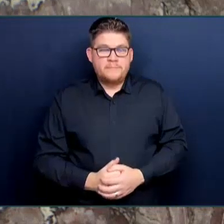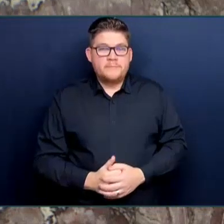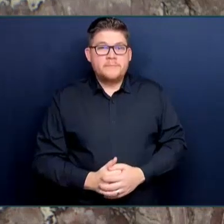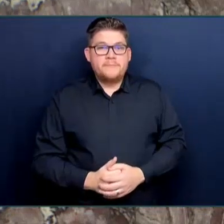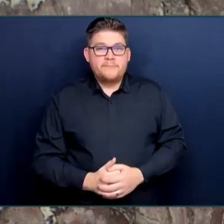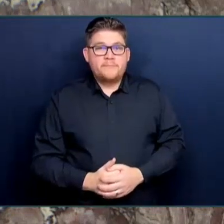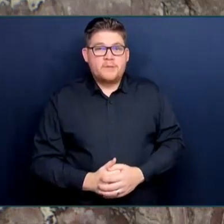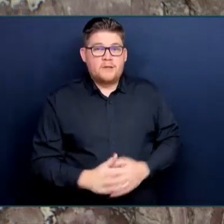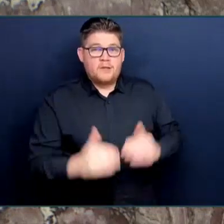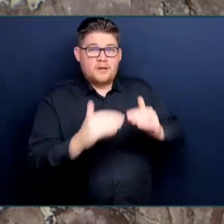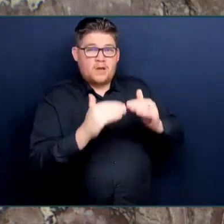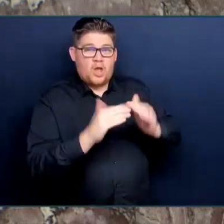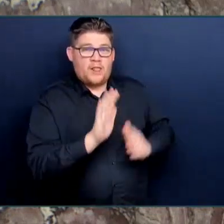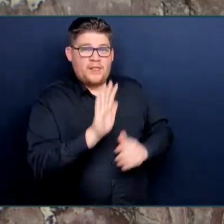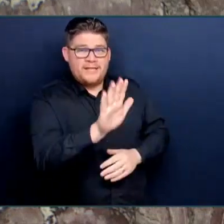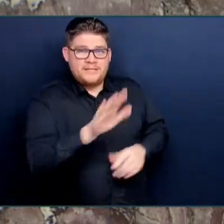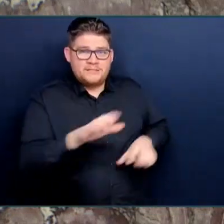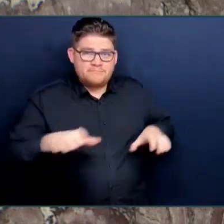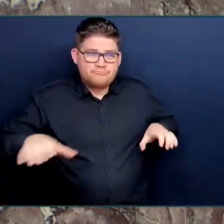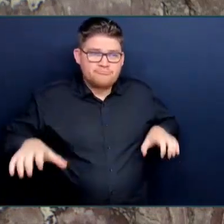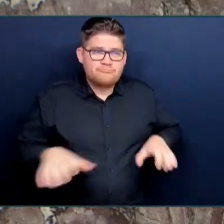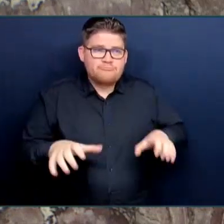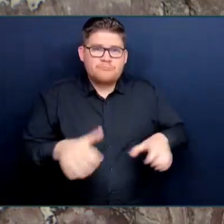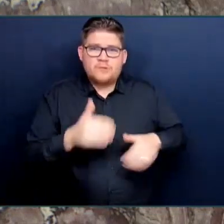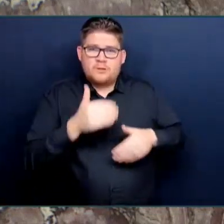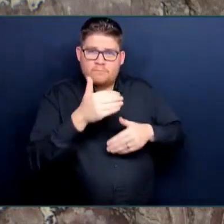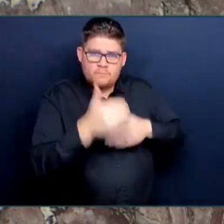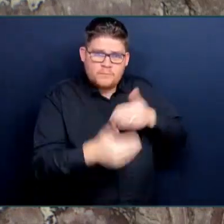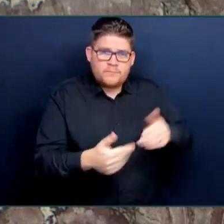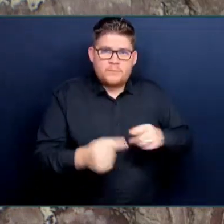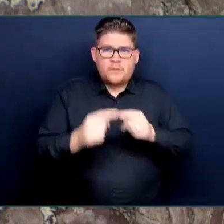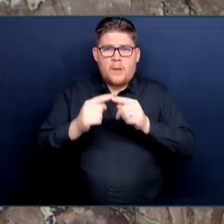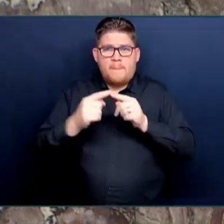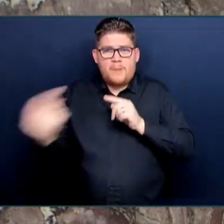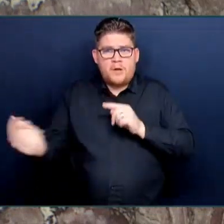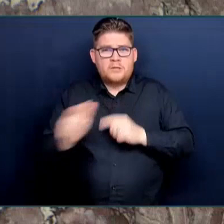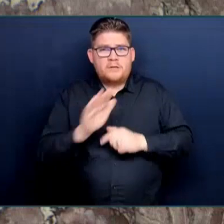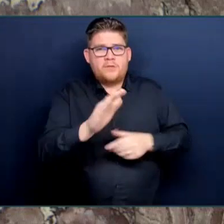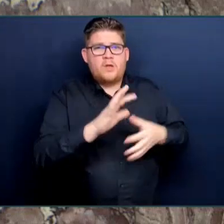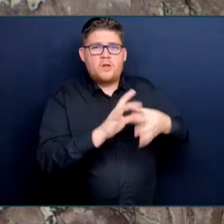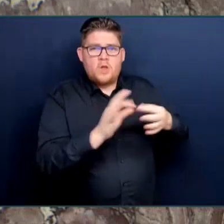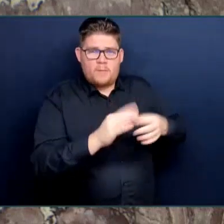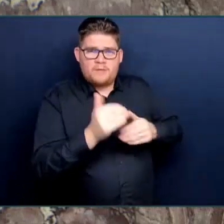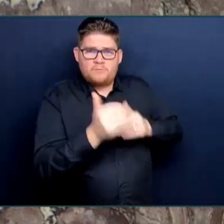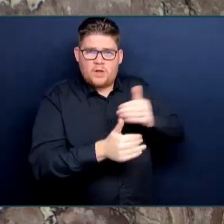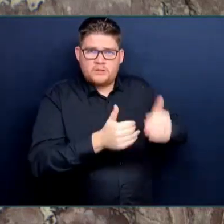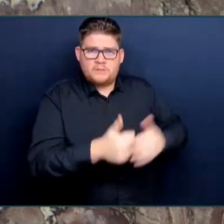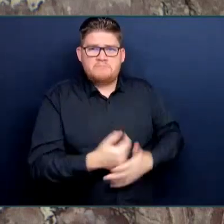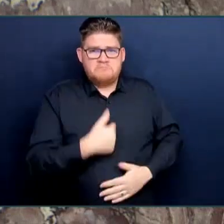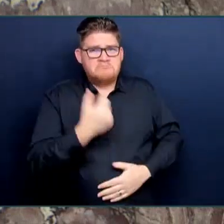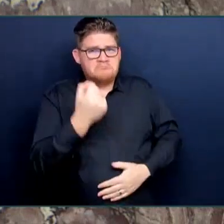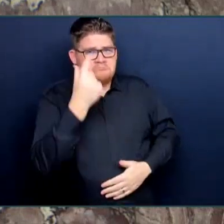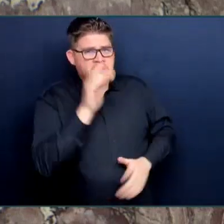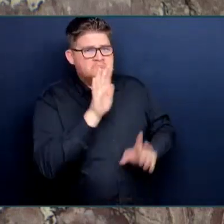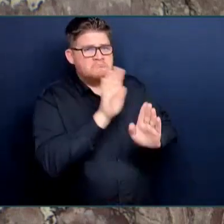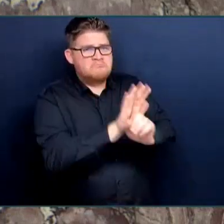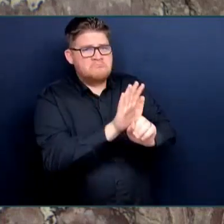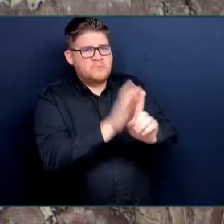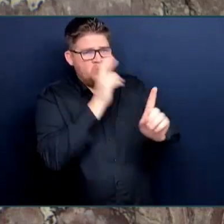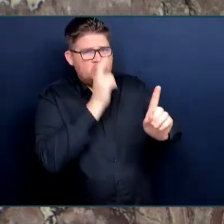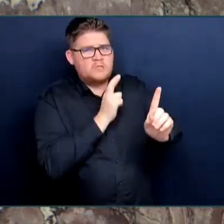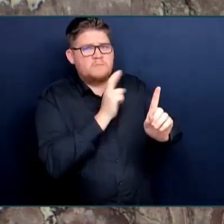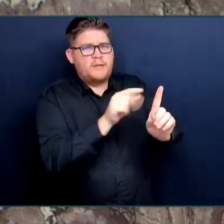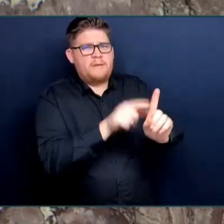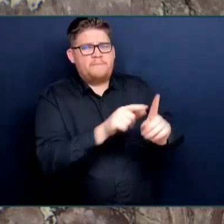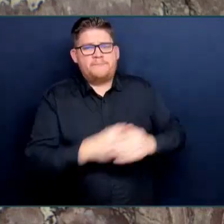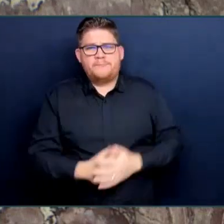to advance the opposition's position over our years in this place, but I want to inform him that he is